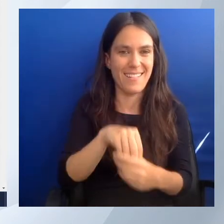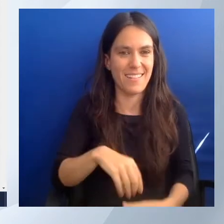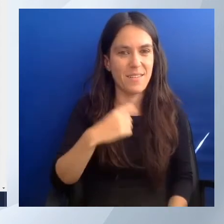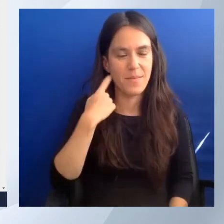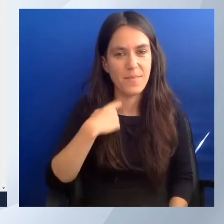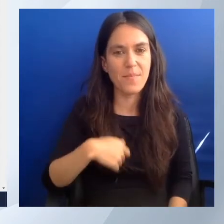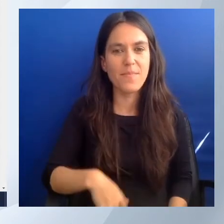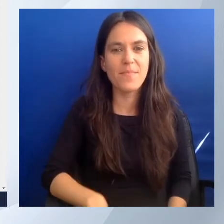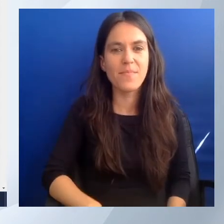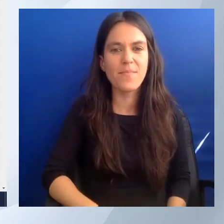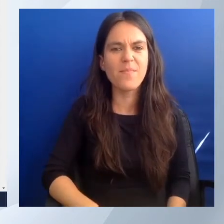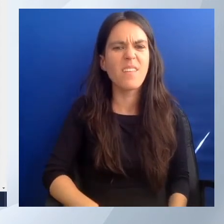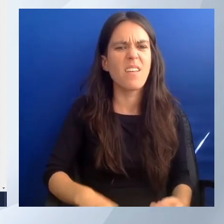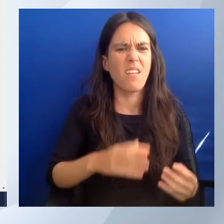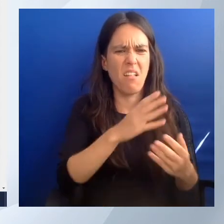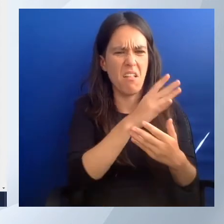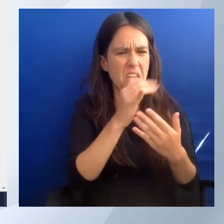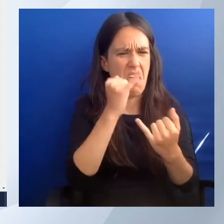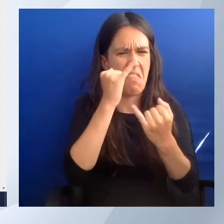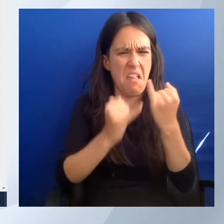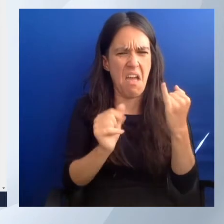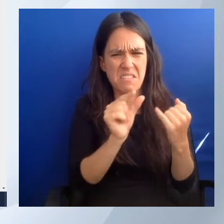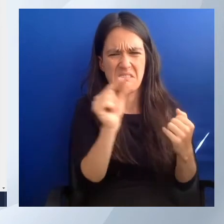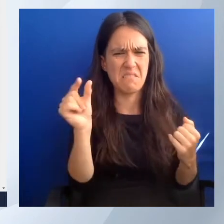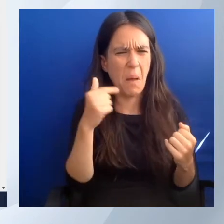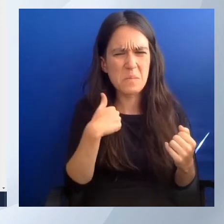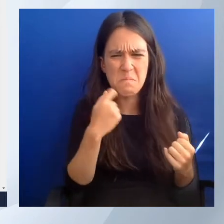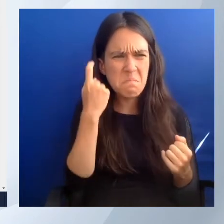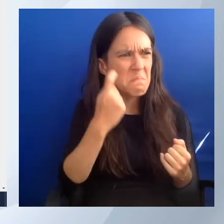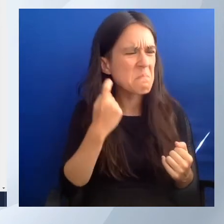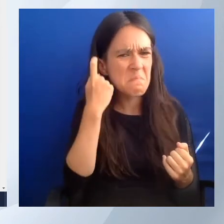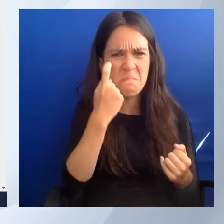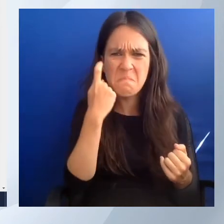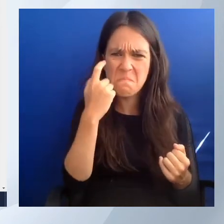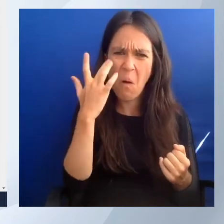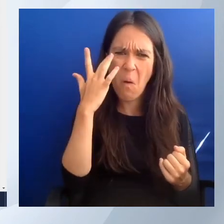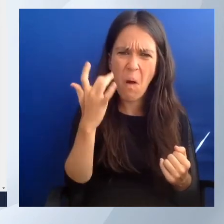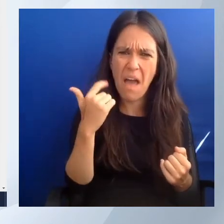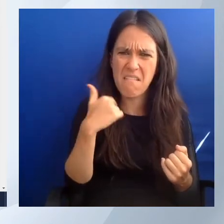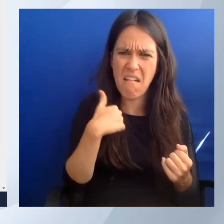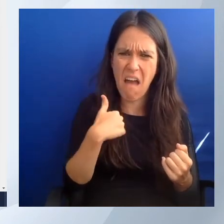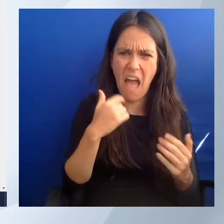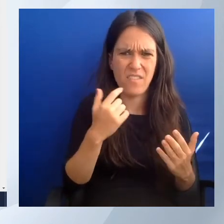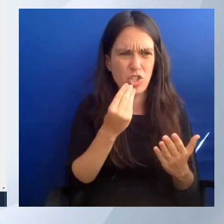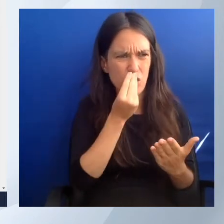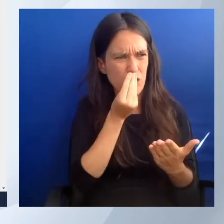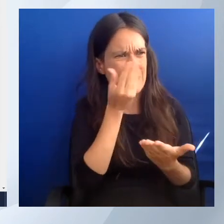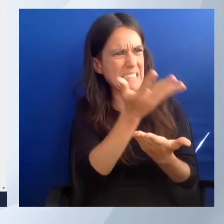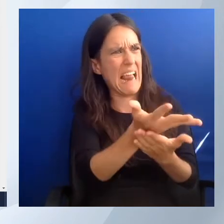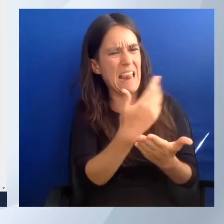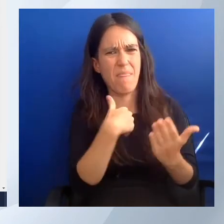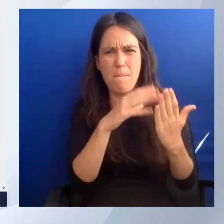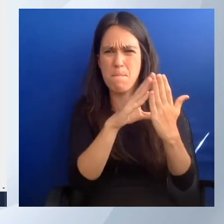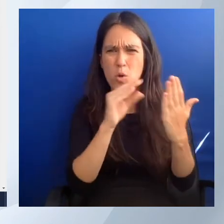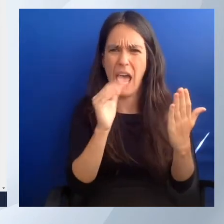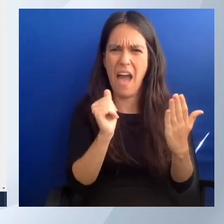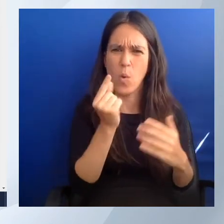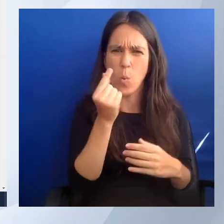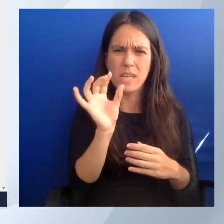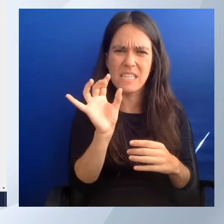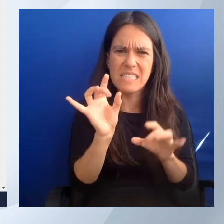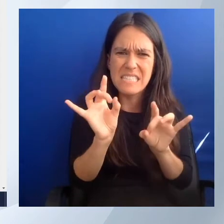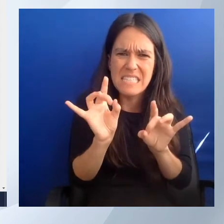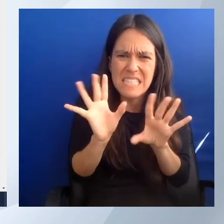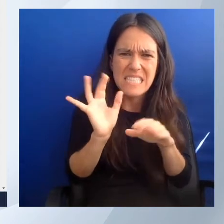didn't make sense at first, because I thought, well, why am I going to have to tell my model that there's a sensitive feature in there? You can detect